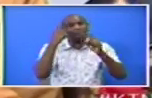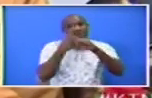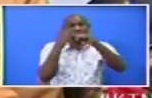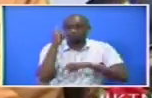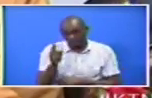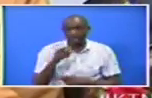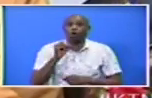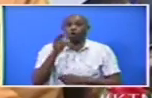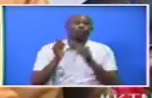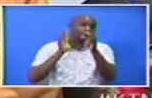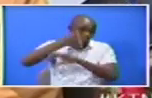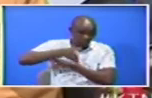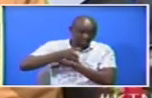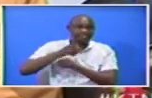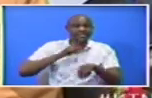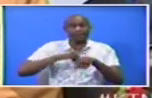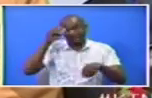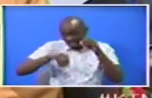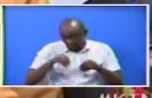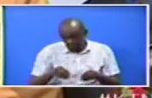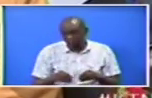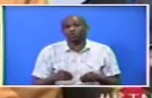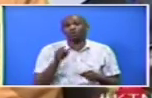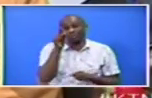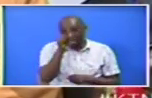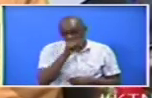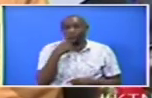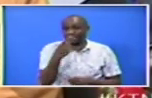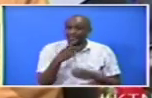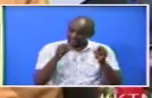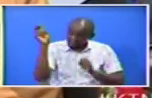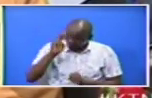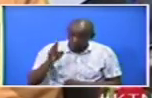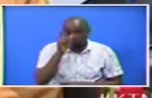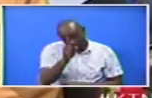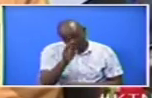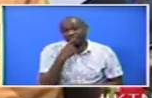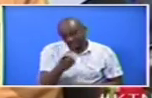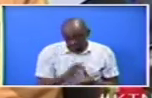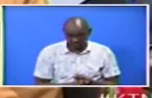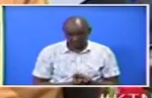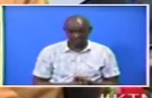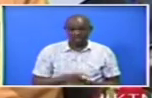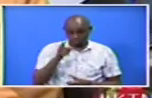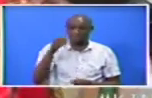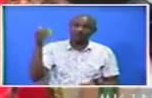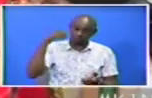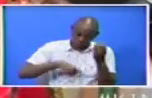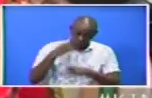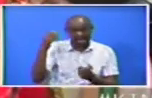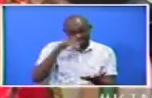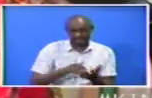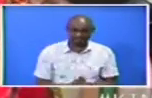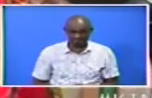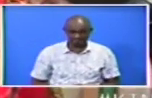70+1 or more during the coming elections, and therefore reassuring His Excellency the President a re-election. So as